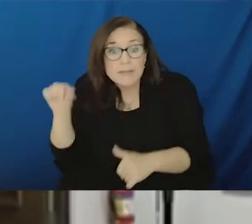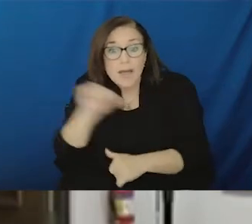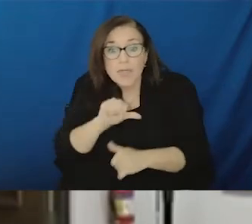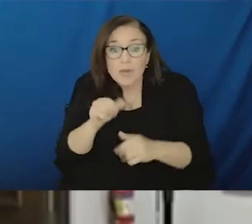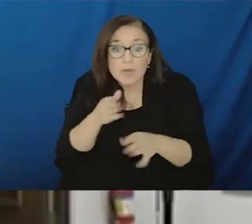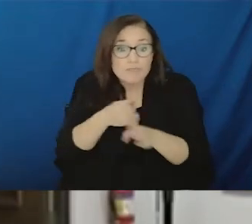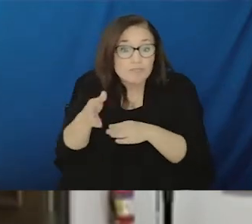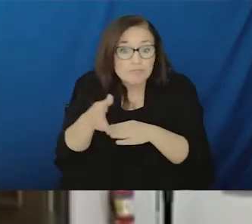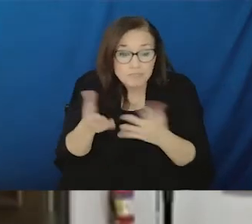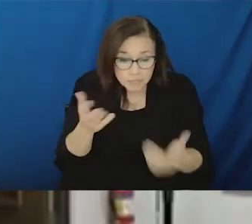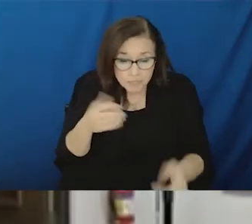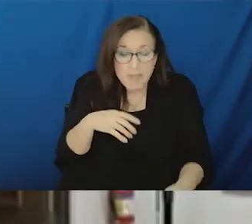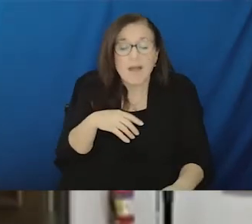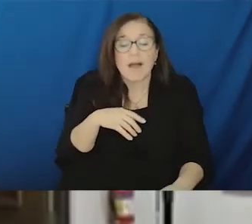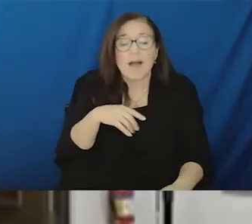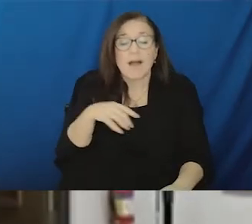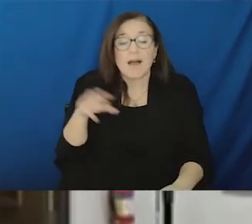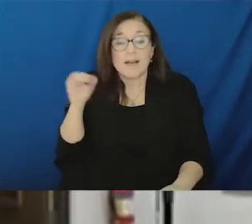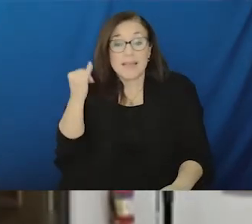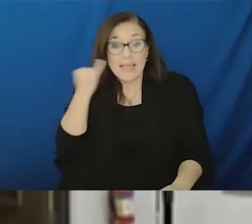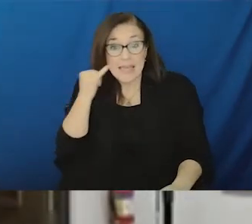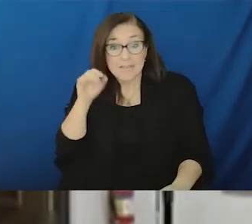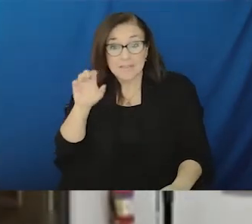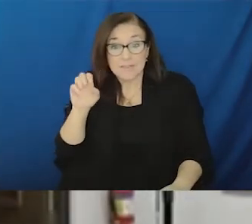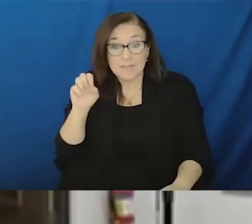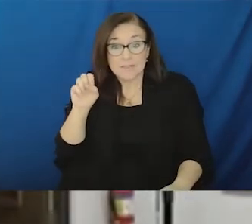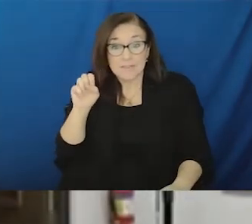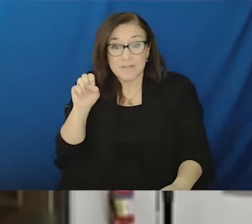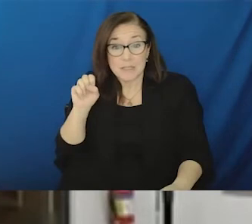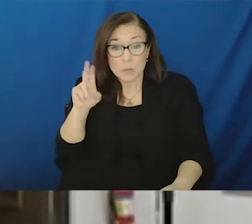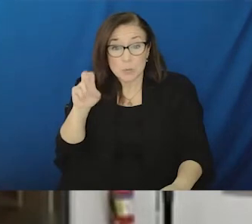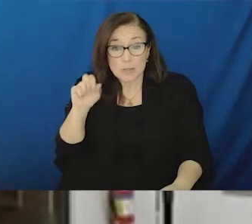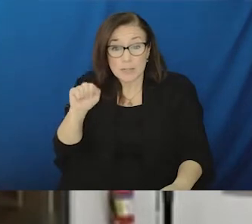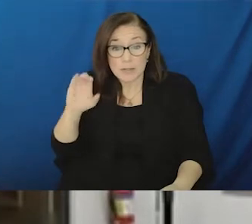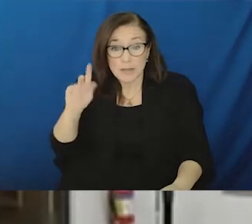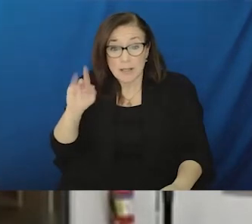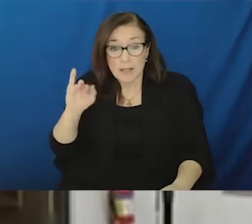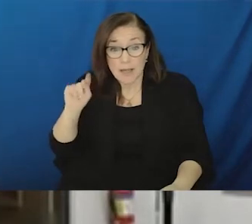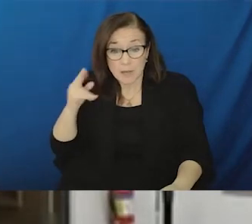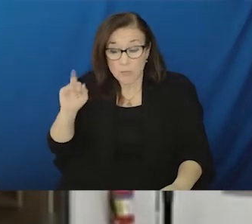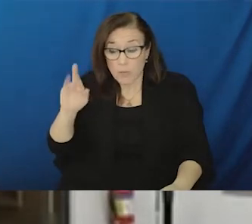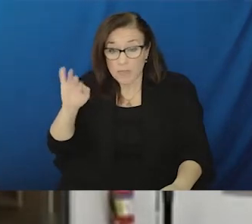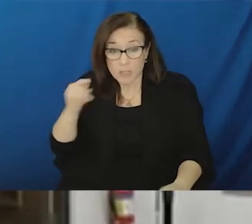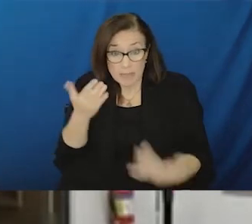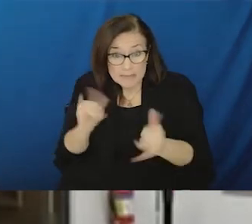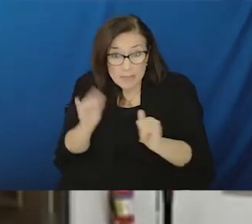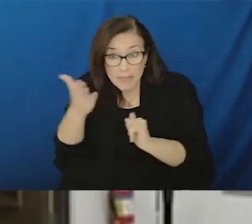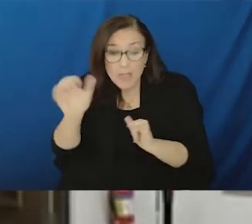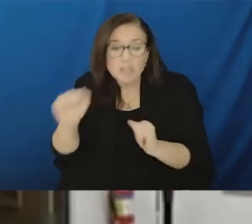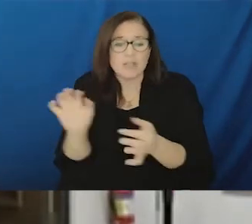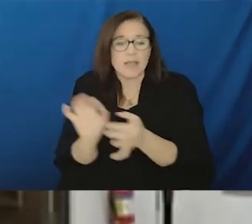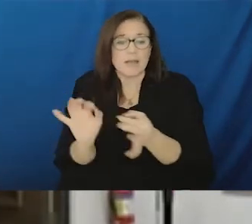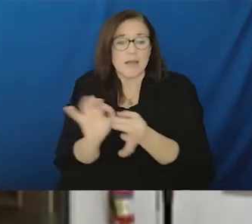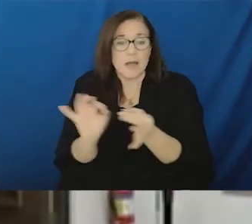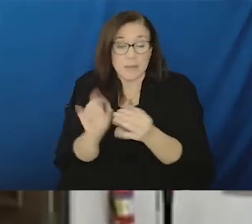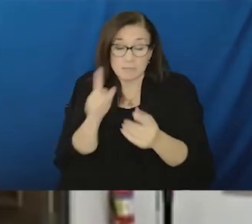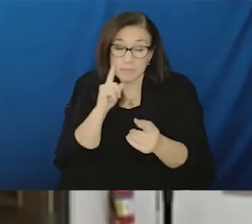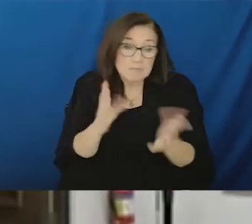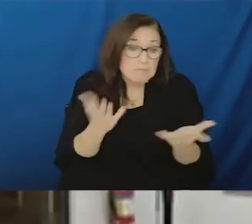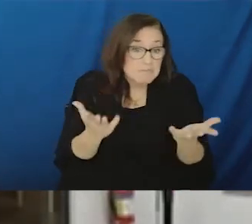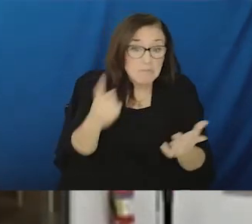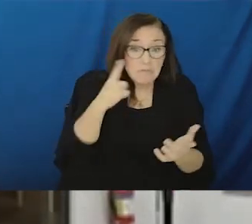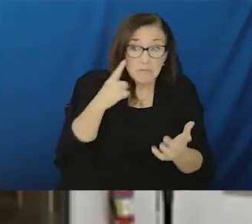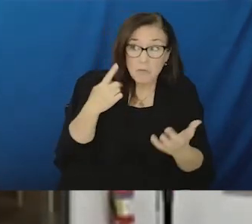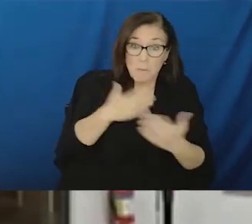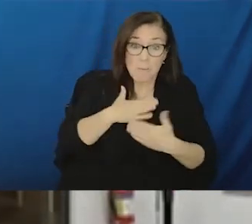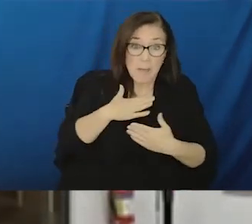to comment, but there are no changes to performing arts now